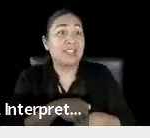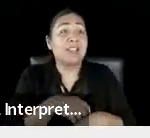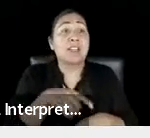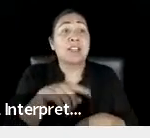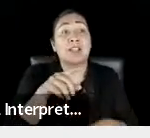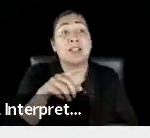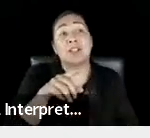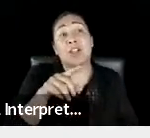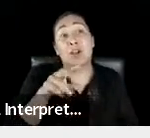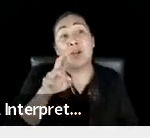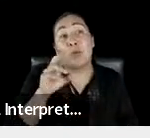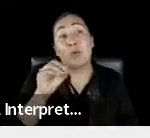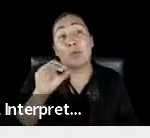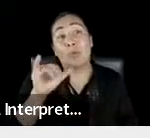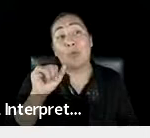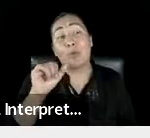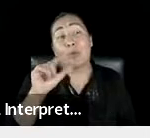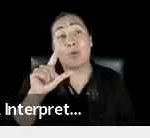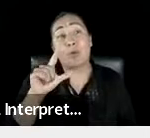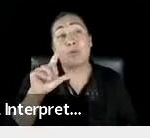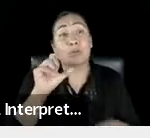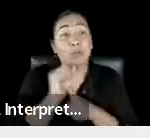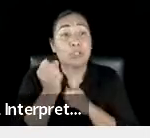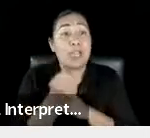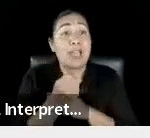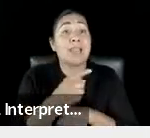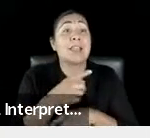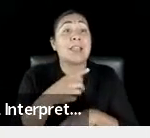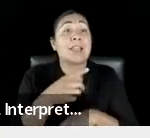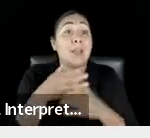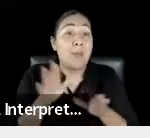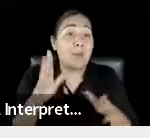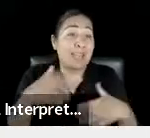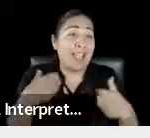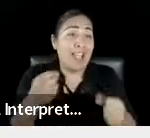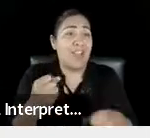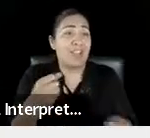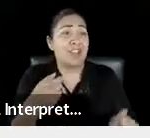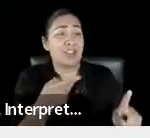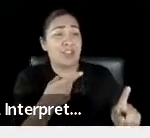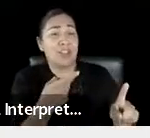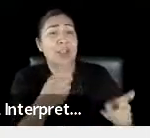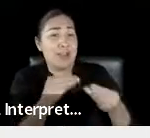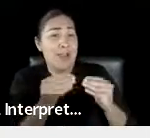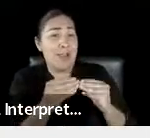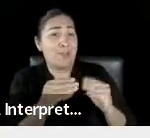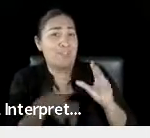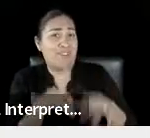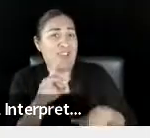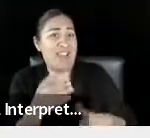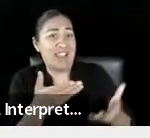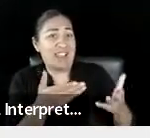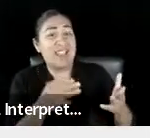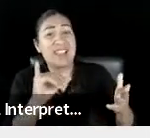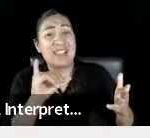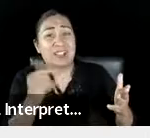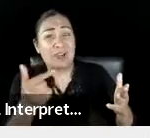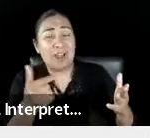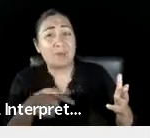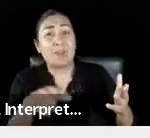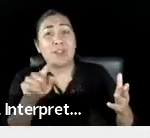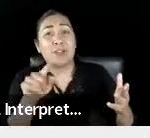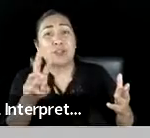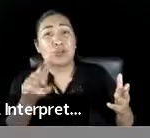that 14 to 24-year-olds using social media services such as Snapchat, Facebook, Instagram, Twitter, and